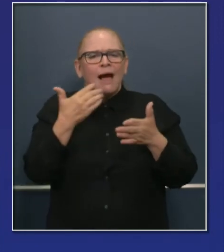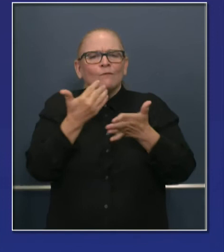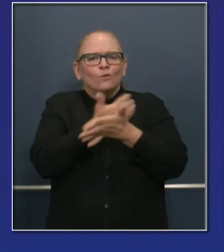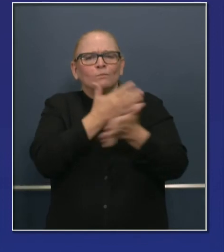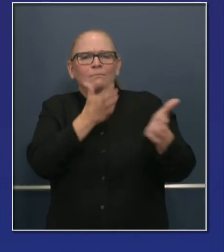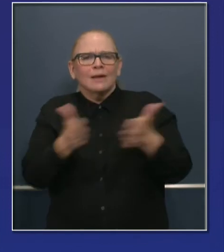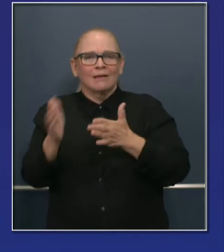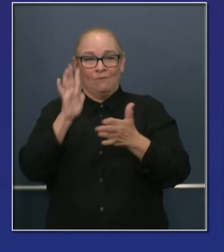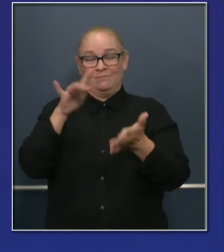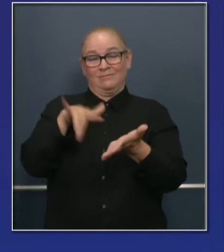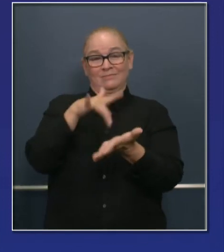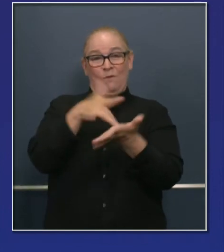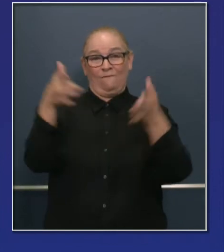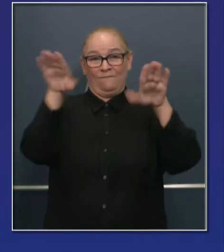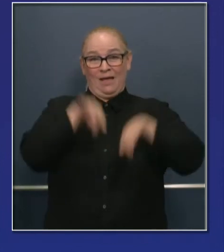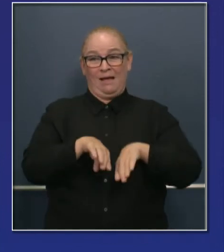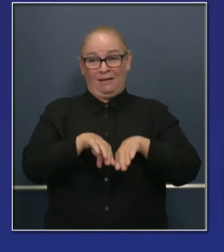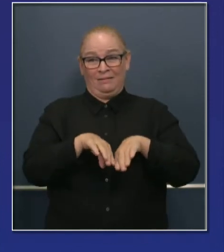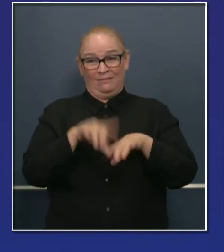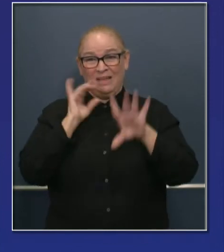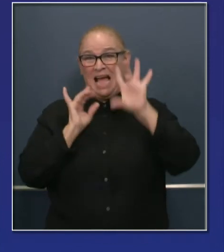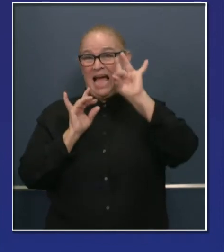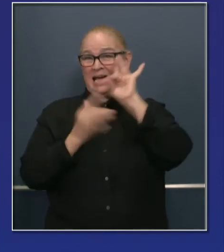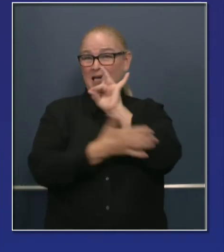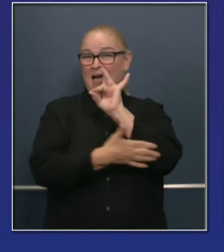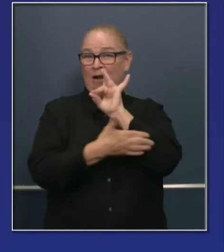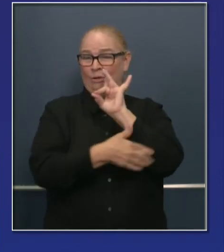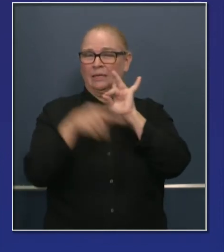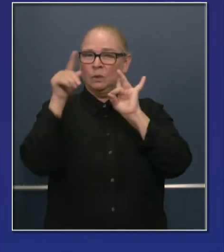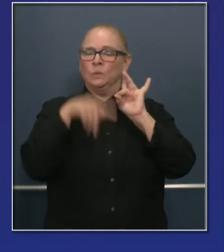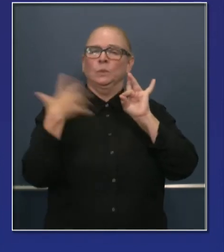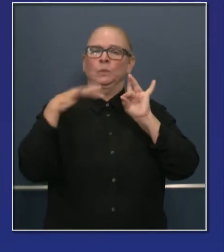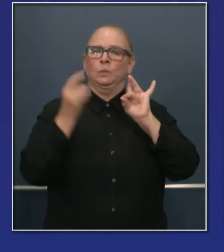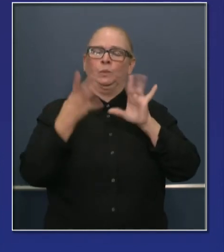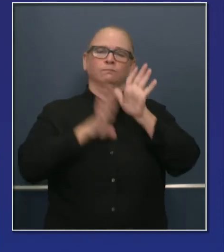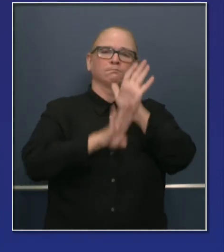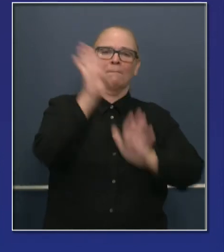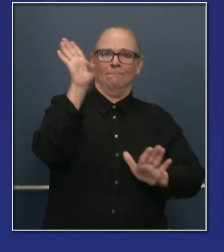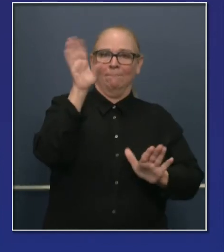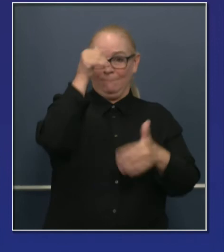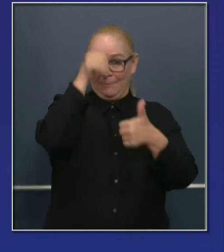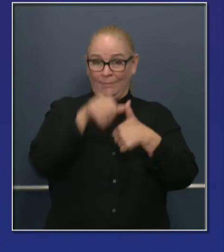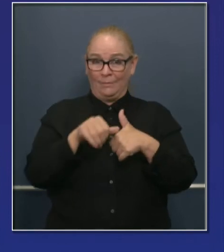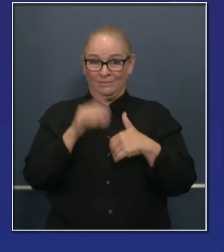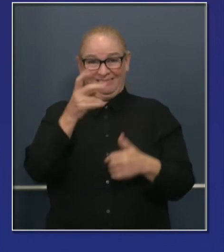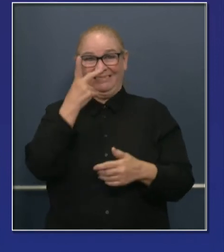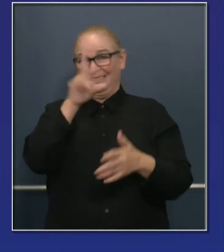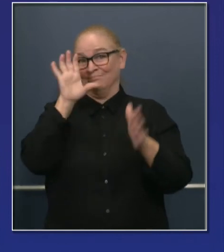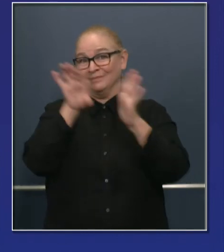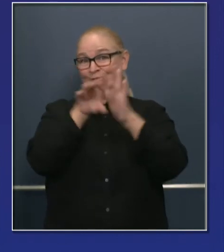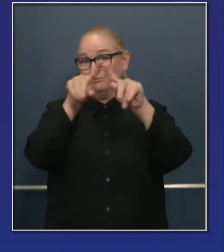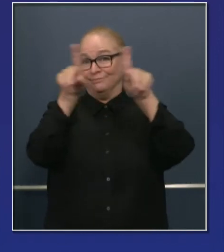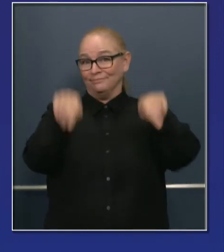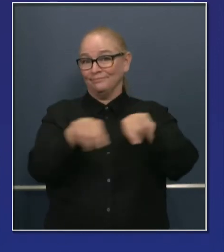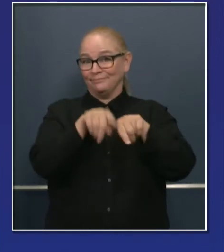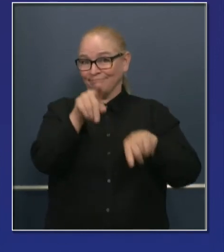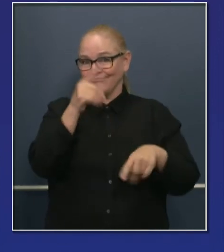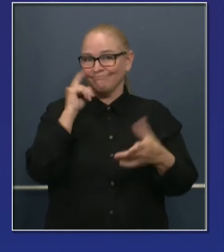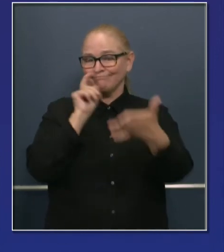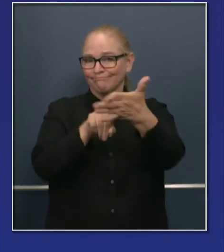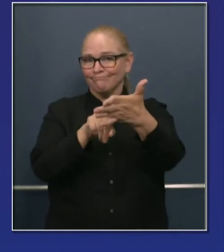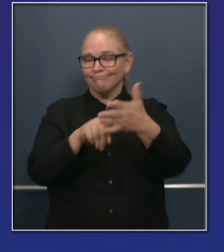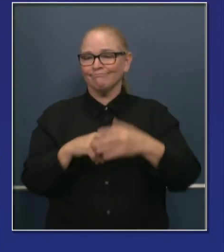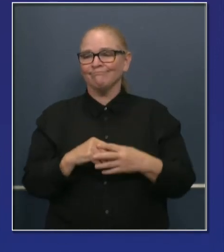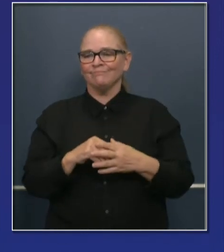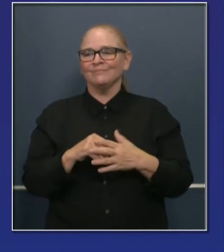in the Central Valley for the obvious reason you can see exampled here on this chart. We're starting to see not only an